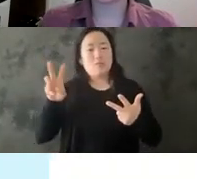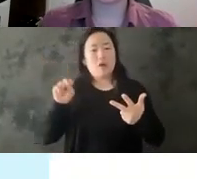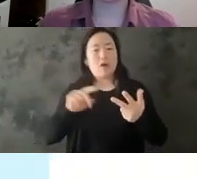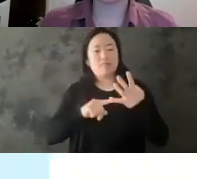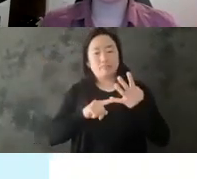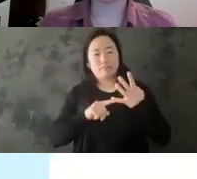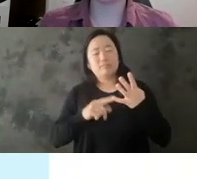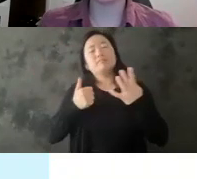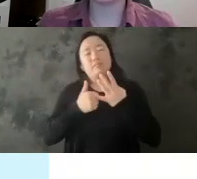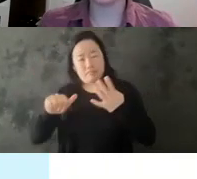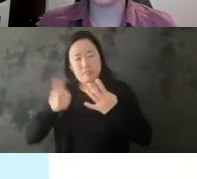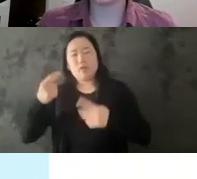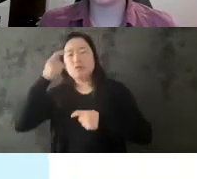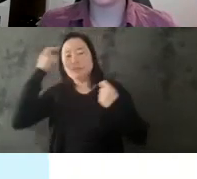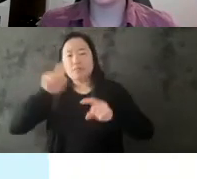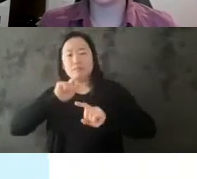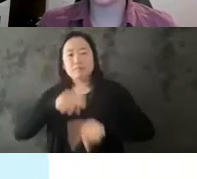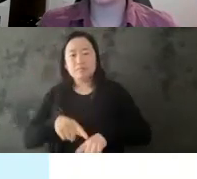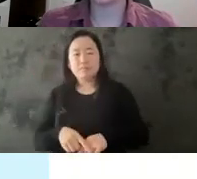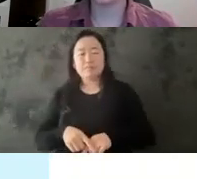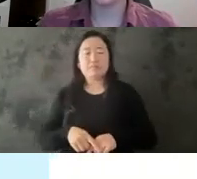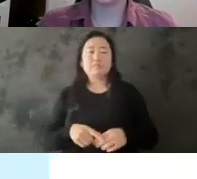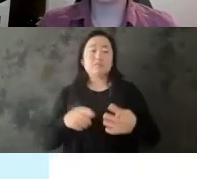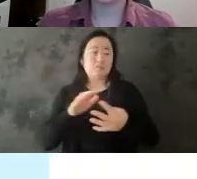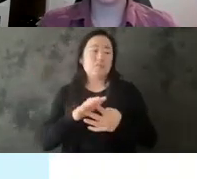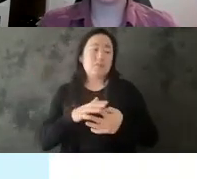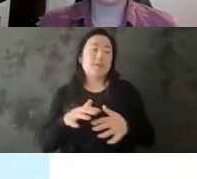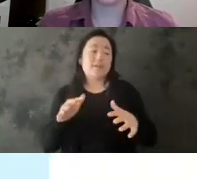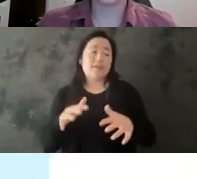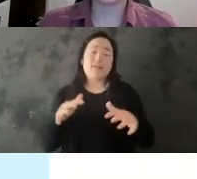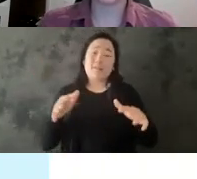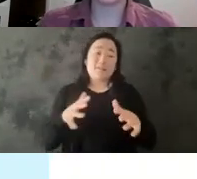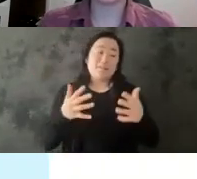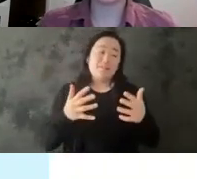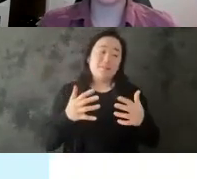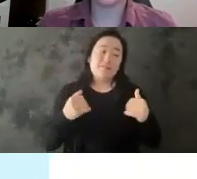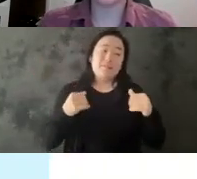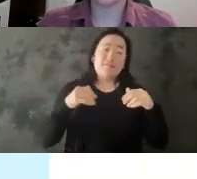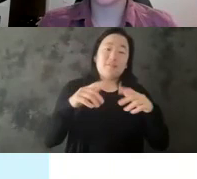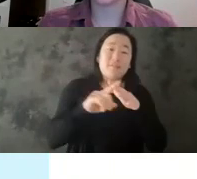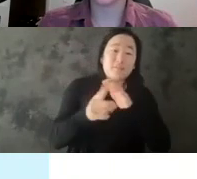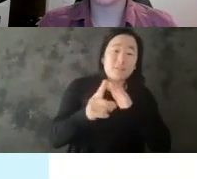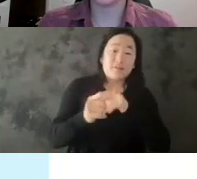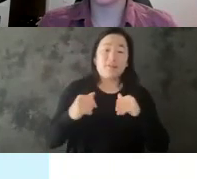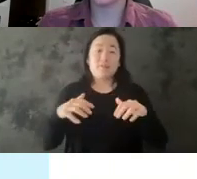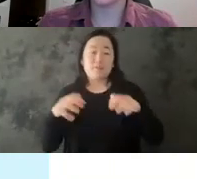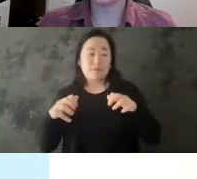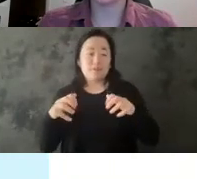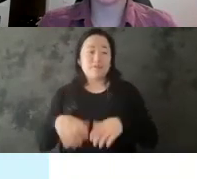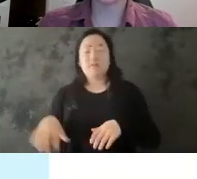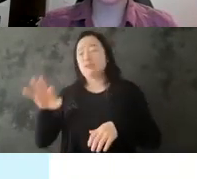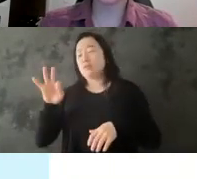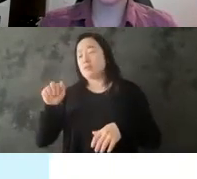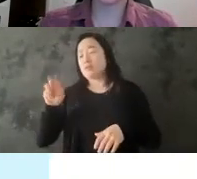trauma response that goes into flight, fight, and freeze. And really what fawning is sometimes people refer to it as people